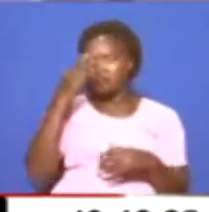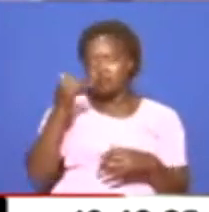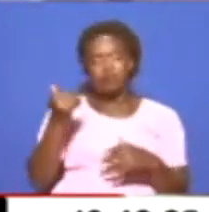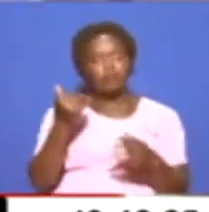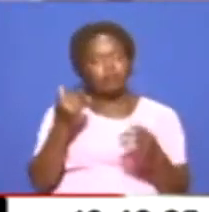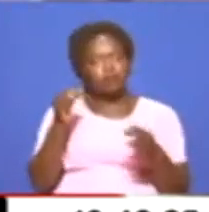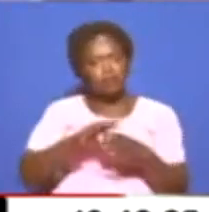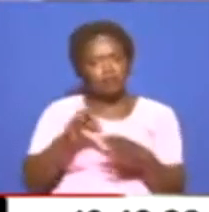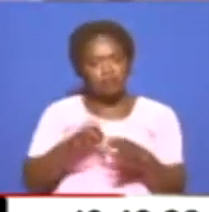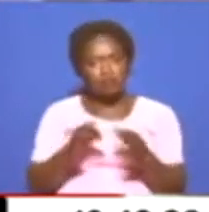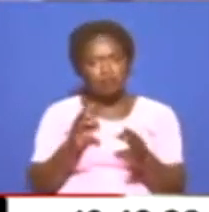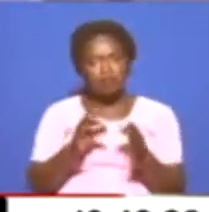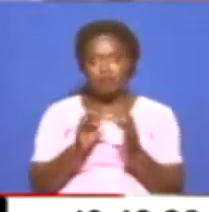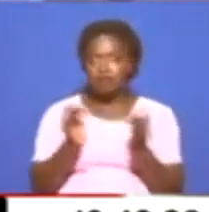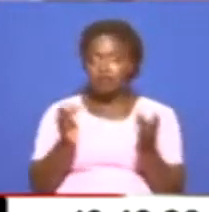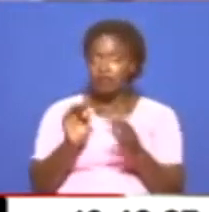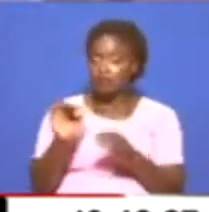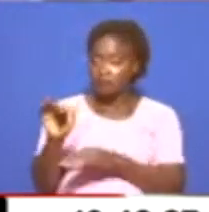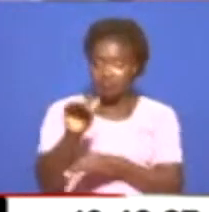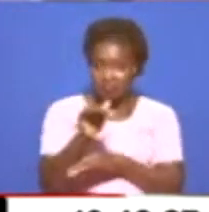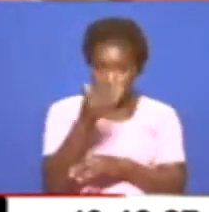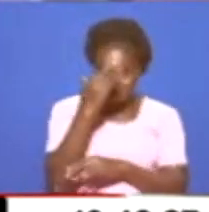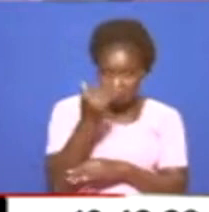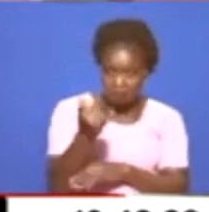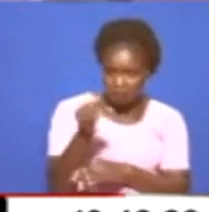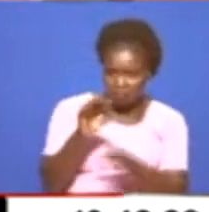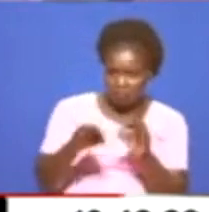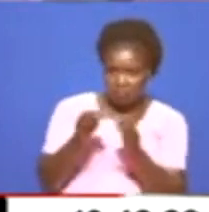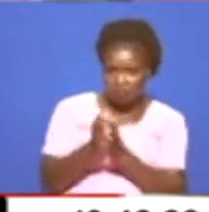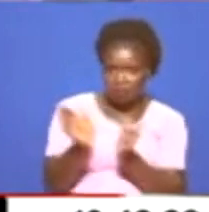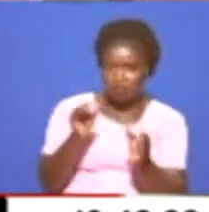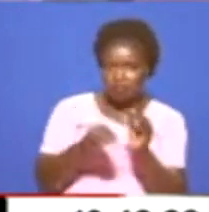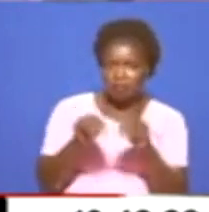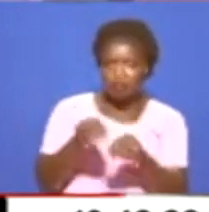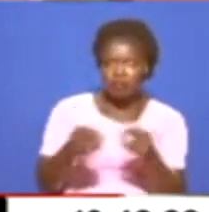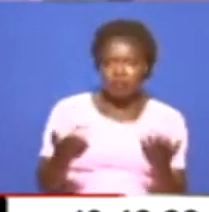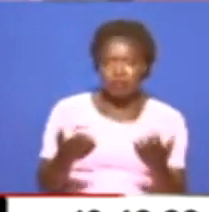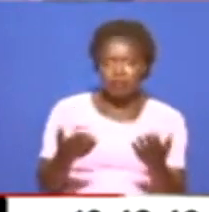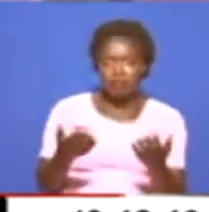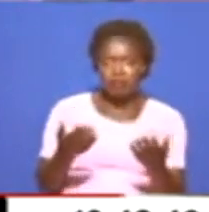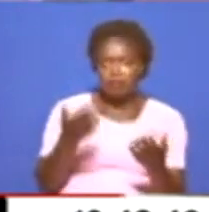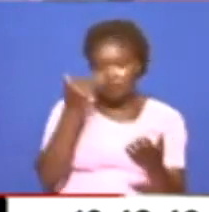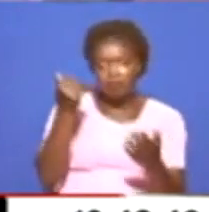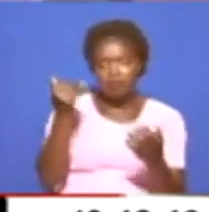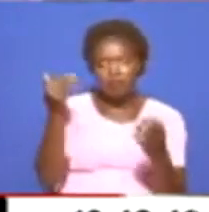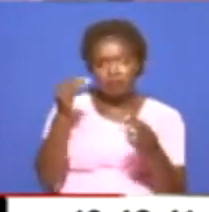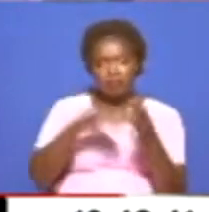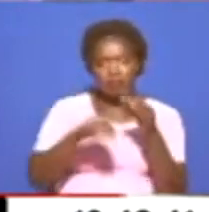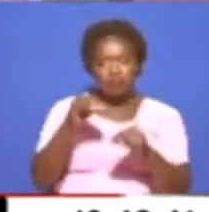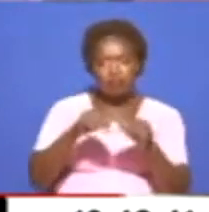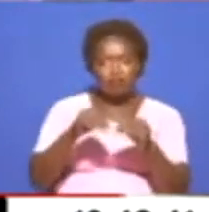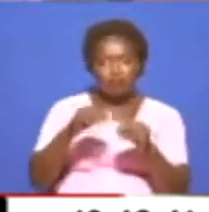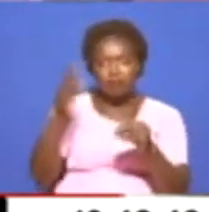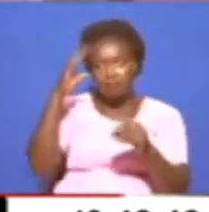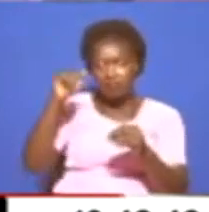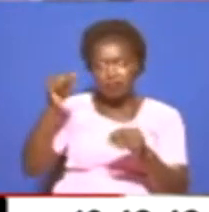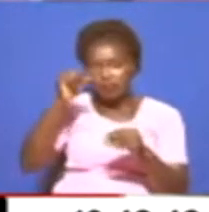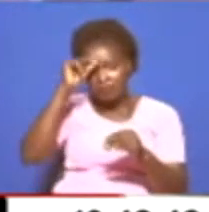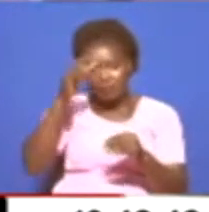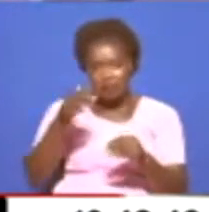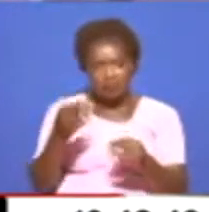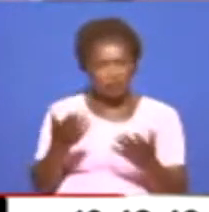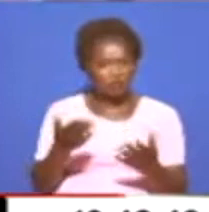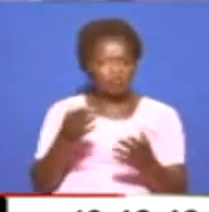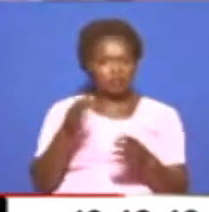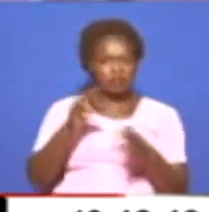you were to take a random test of asking people, why would you vote in a general election? Why would you vote for a president? Why would you vote for a governor? Some people will tell you, I don't need to vote for this